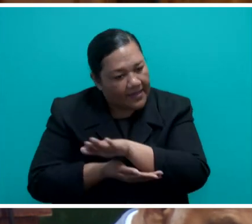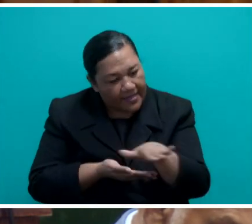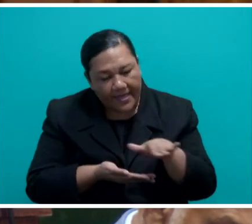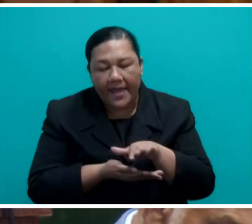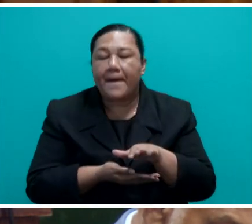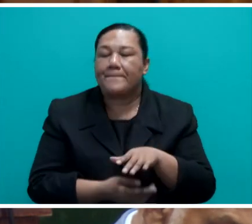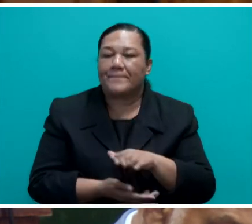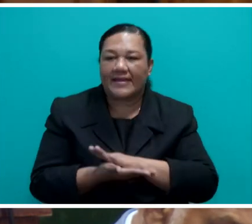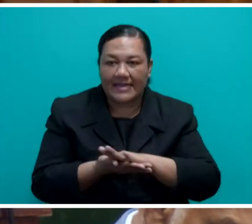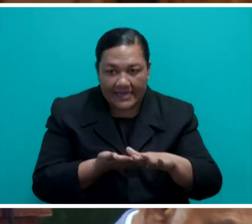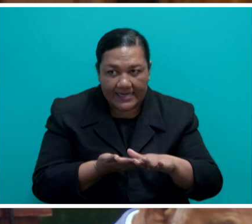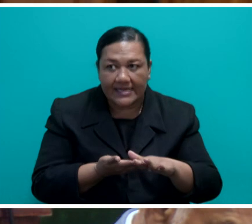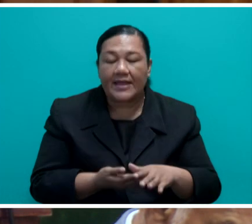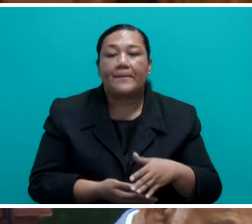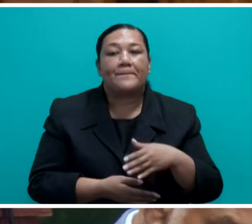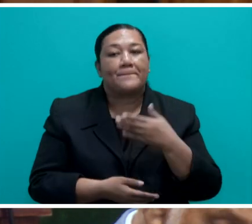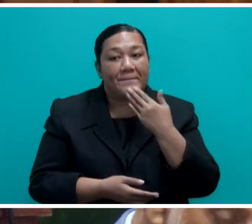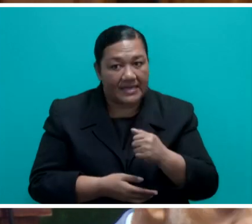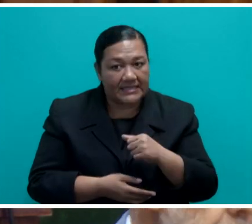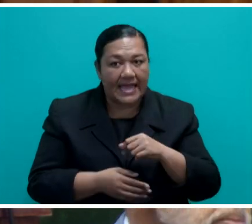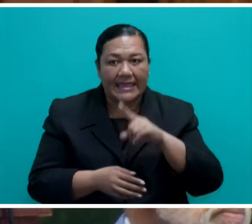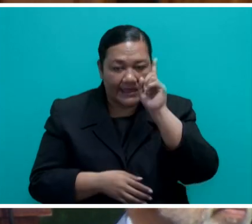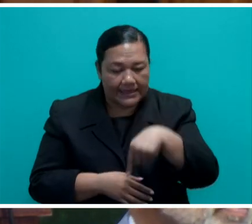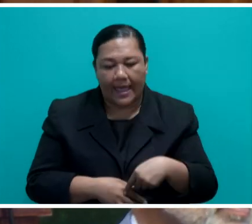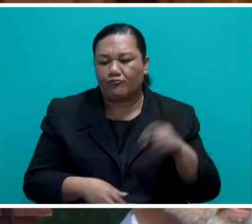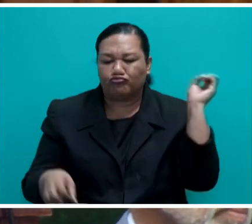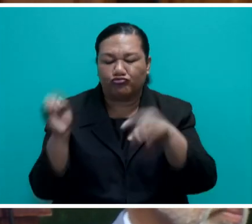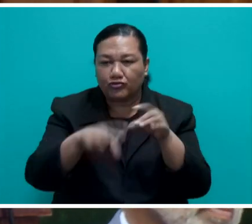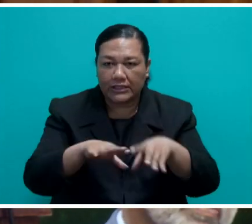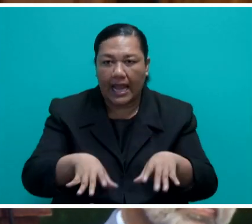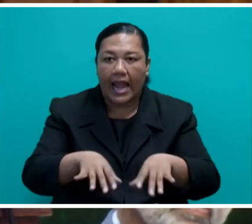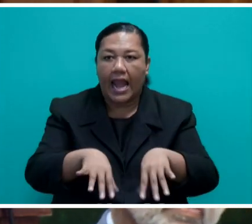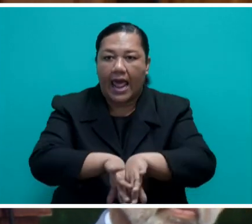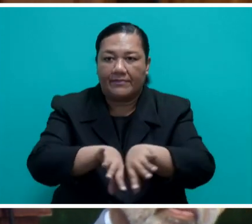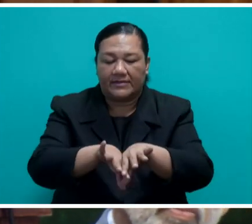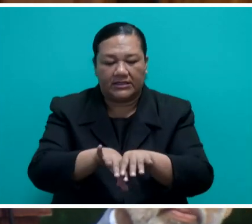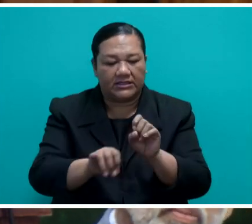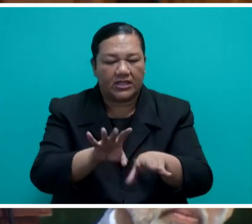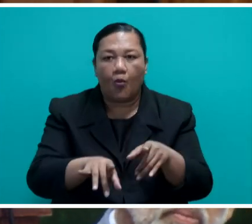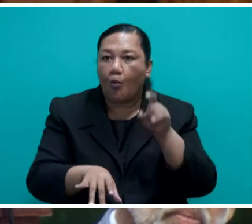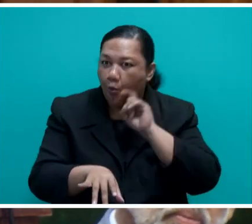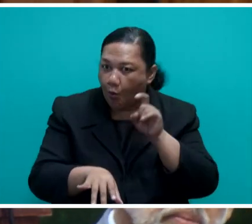Please refrain from dumping of household garbage into our waterways, and these can cause